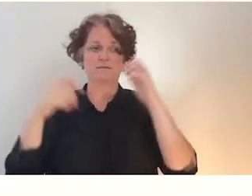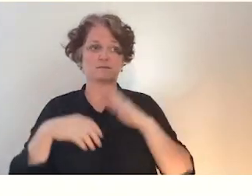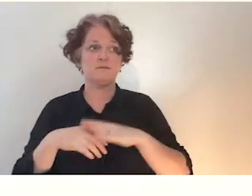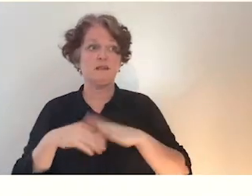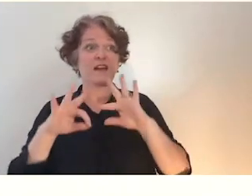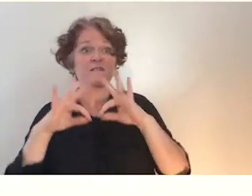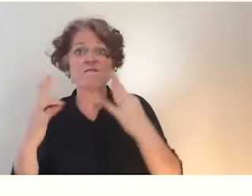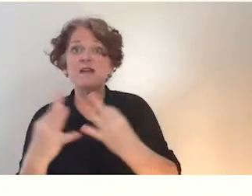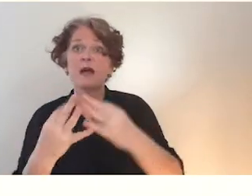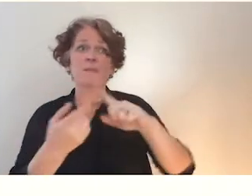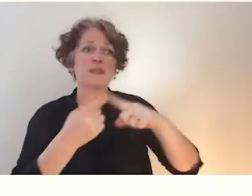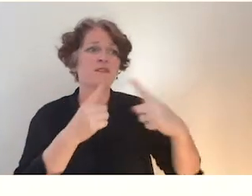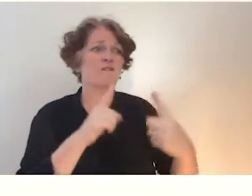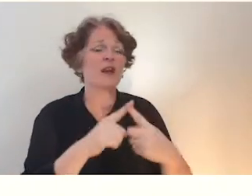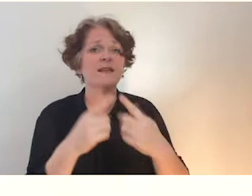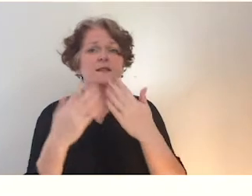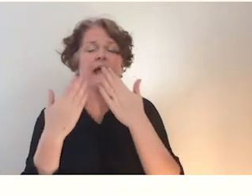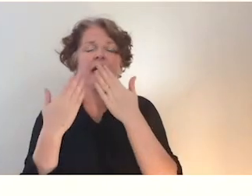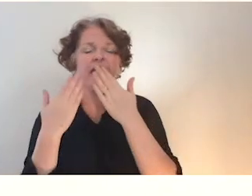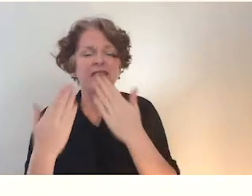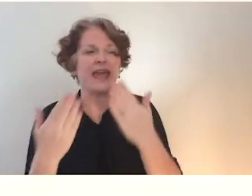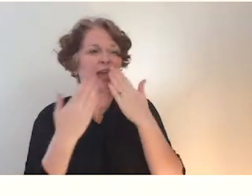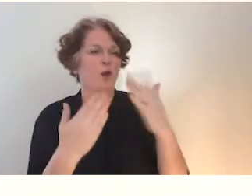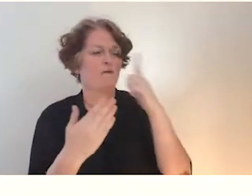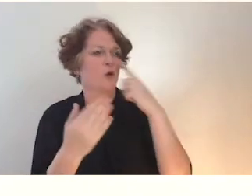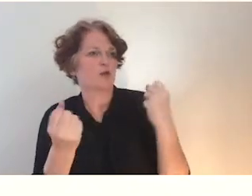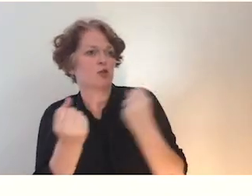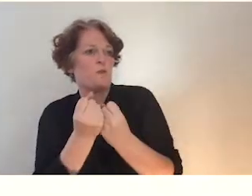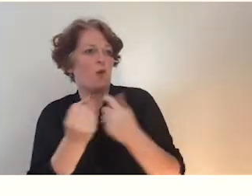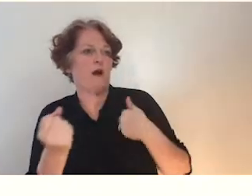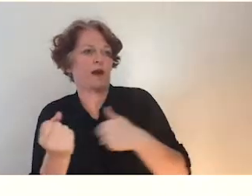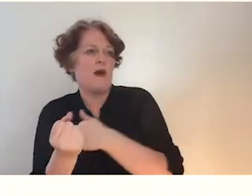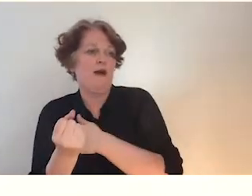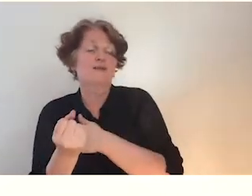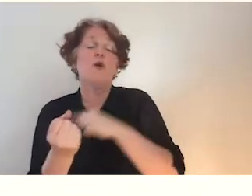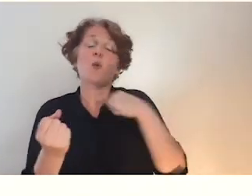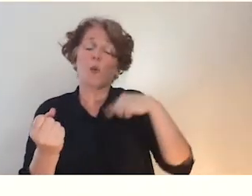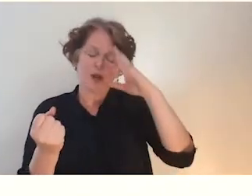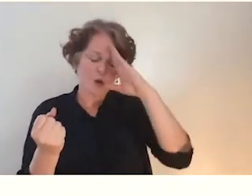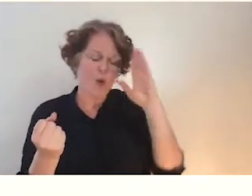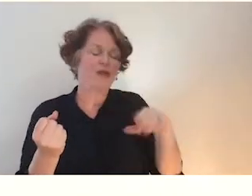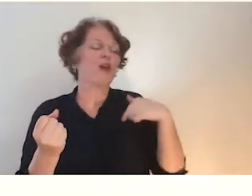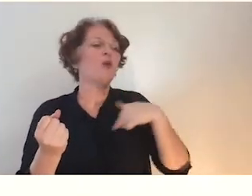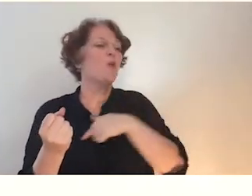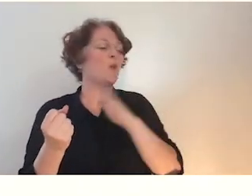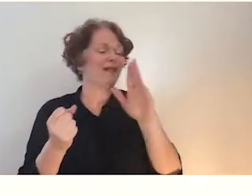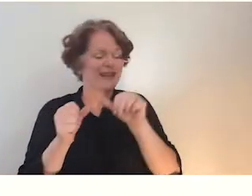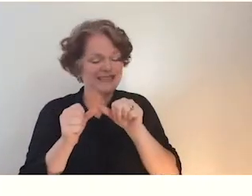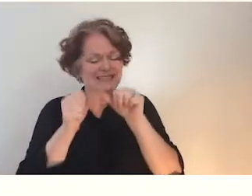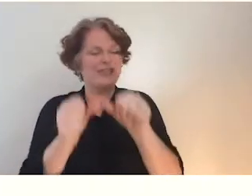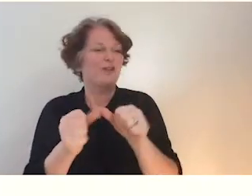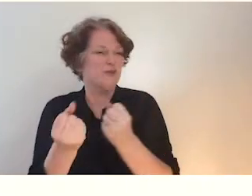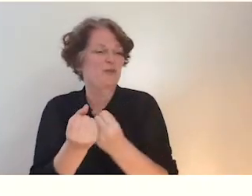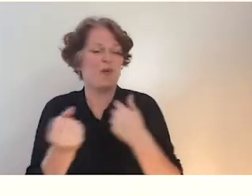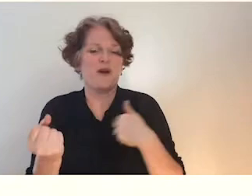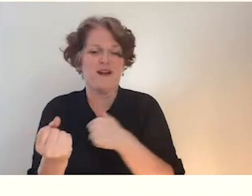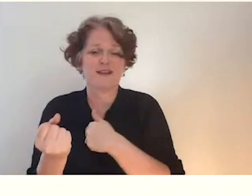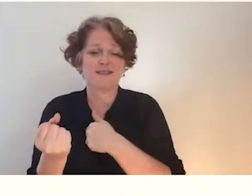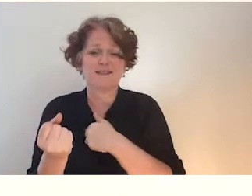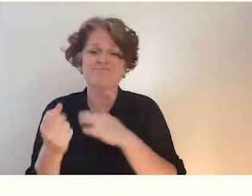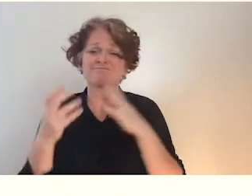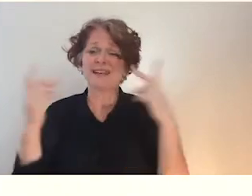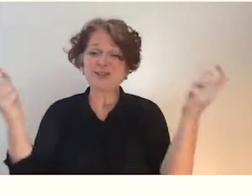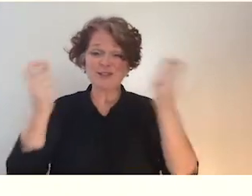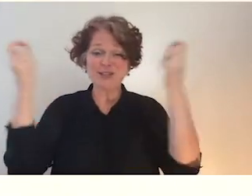loved ones, thank you for all you have done for us and for all you will continue to do. Cheers to